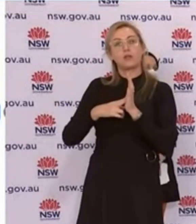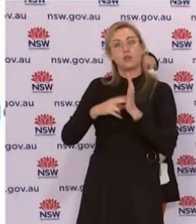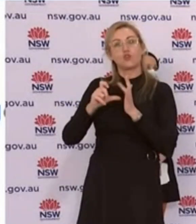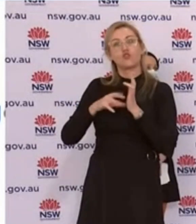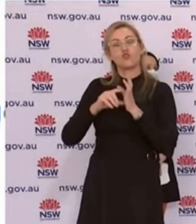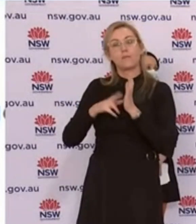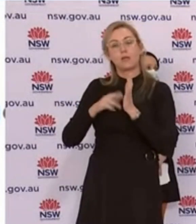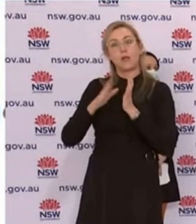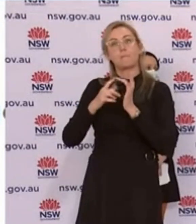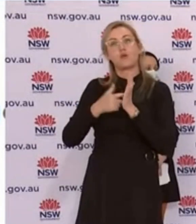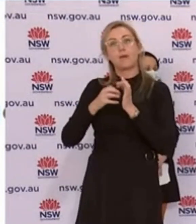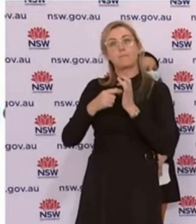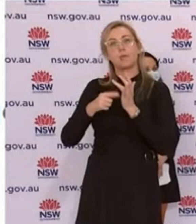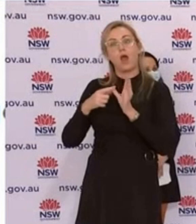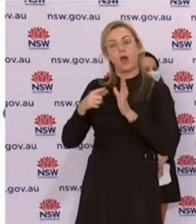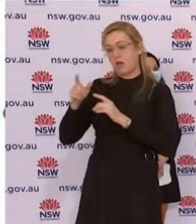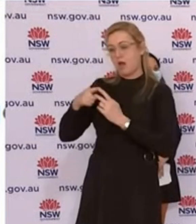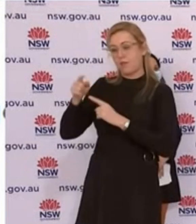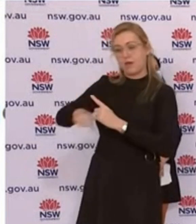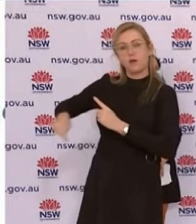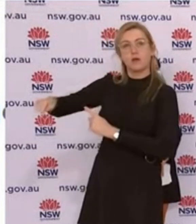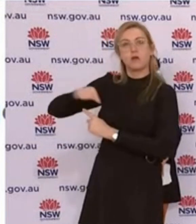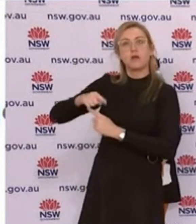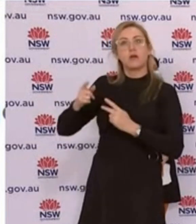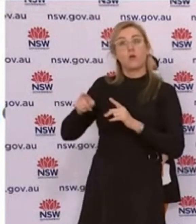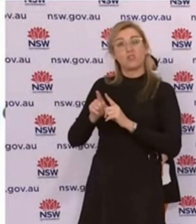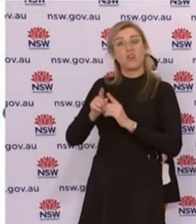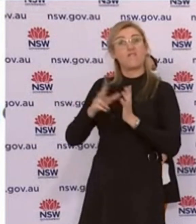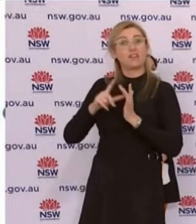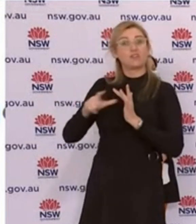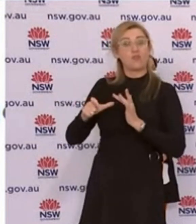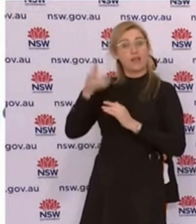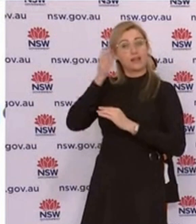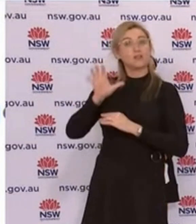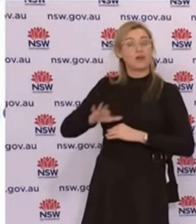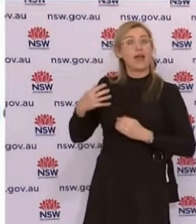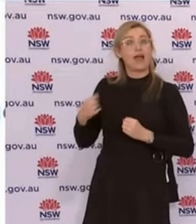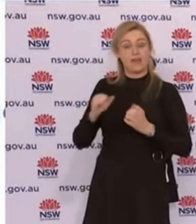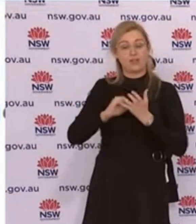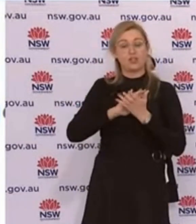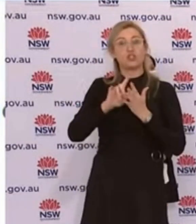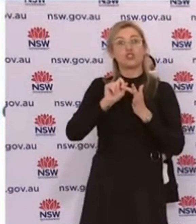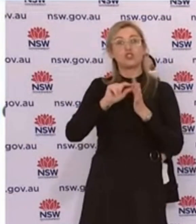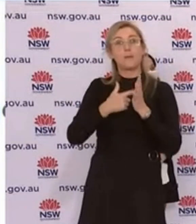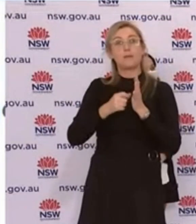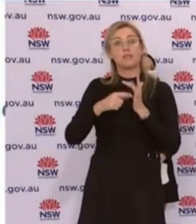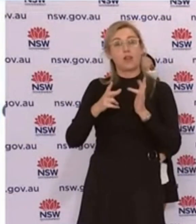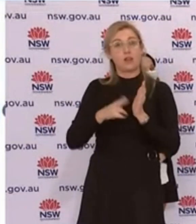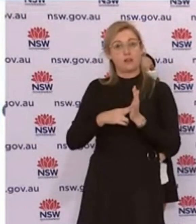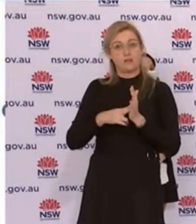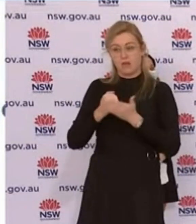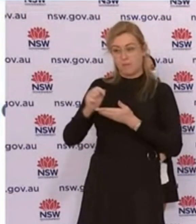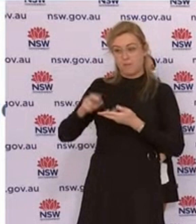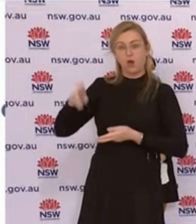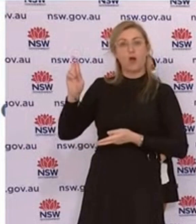and Merimbula in relation to sewage surveillance. We've got the issue in regional Victoria, where in places like Shepparton numbers are high, and